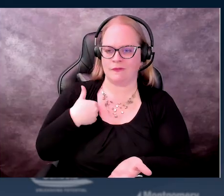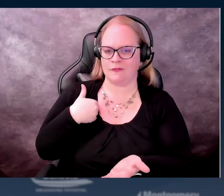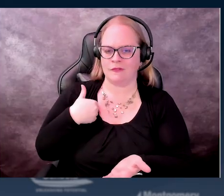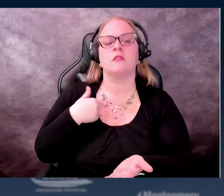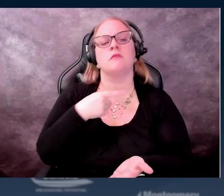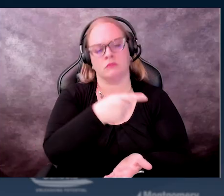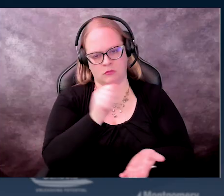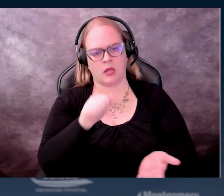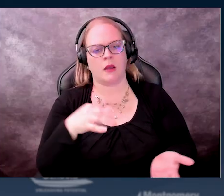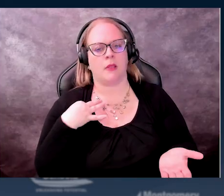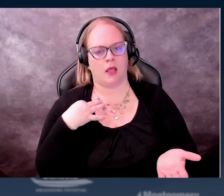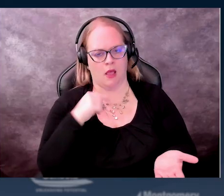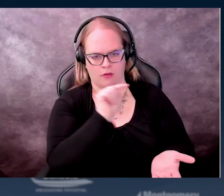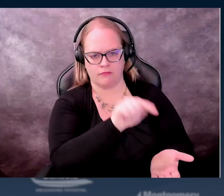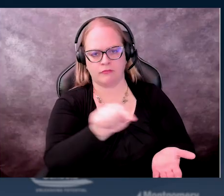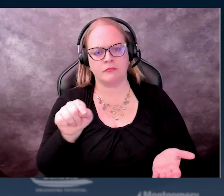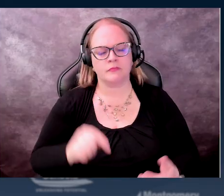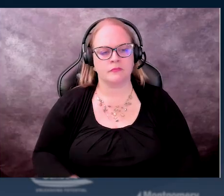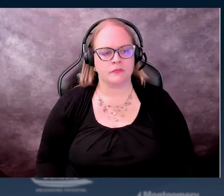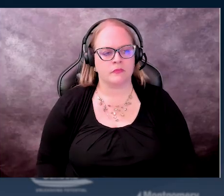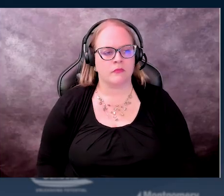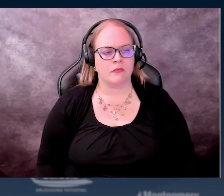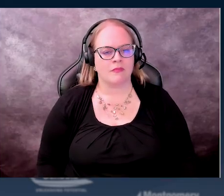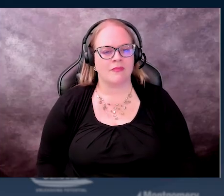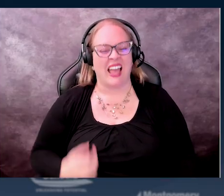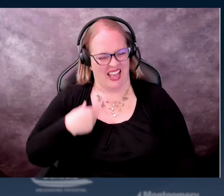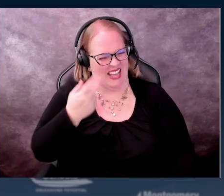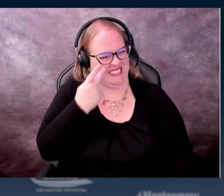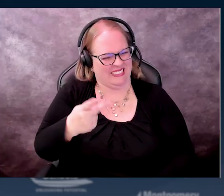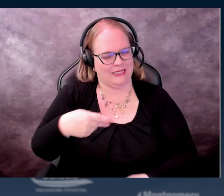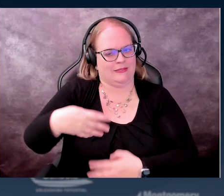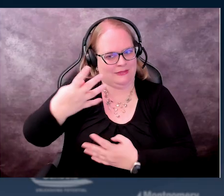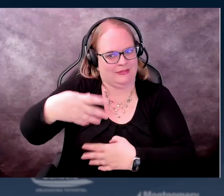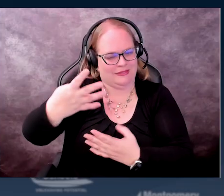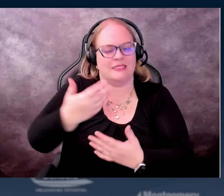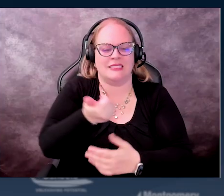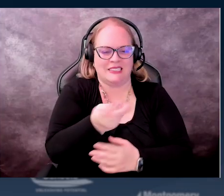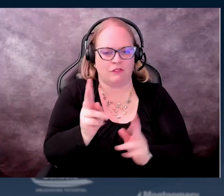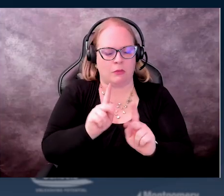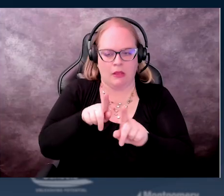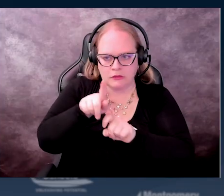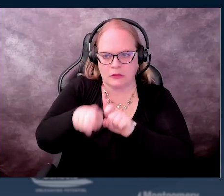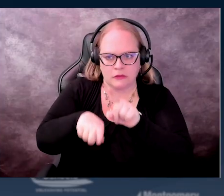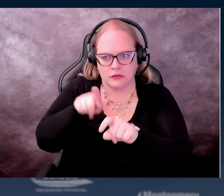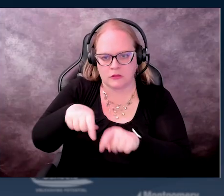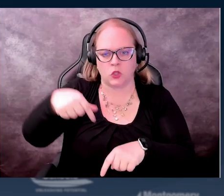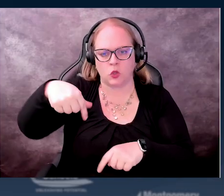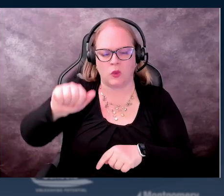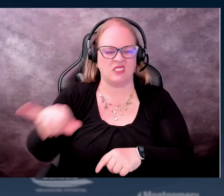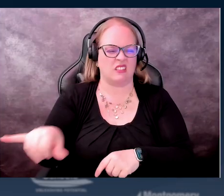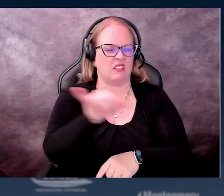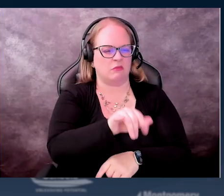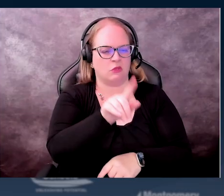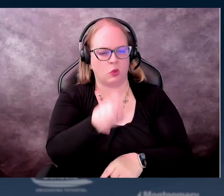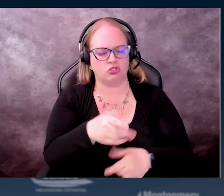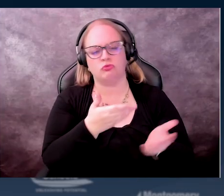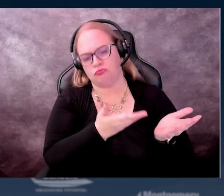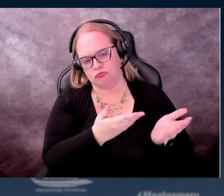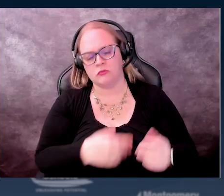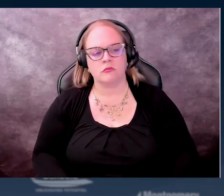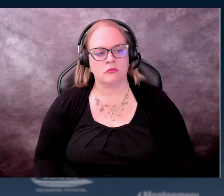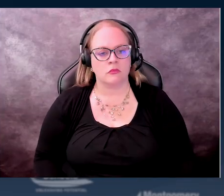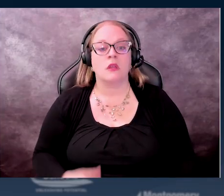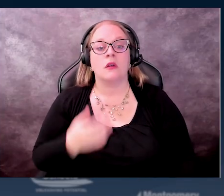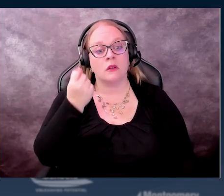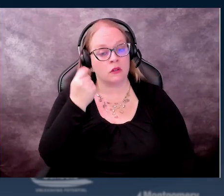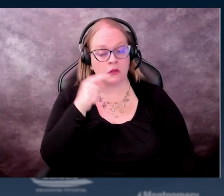that's also a question I know that's come up in the Q&A. So you certainly can go to your home school if you want. You don't have to